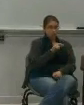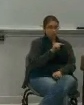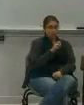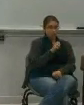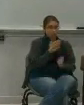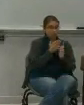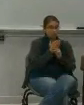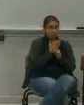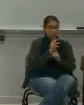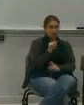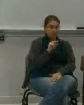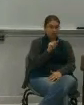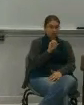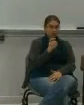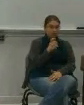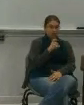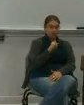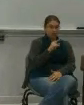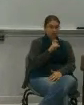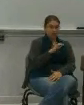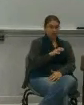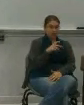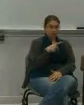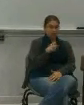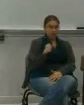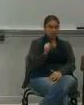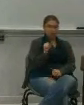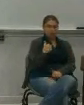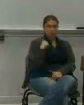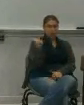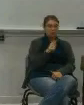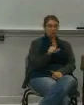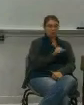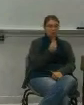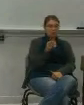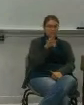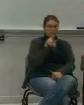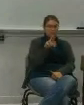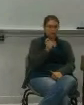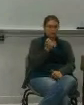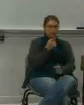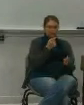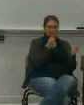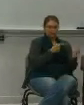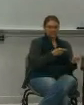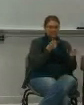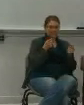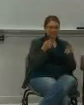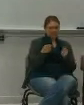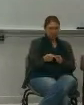through anoxygenic photosynthesis, so you could have all these other fluxes happening and create a full sulfur cycle.